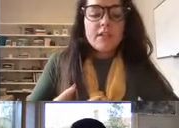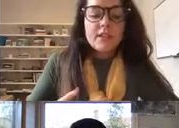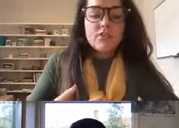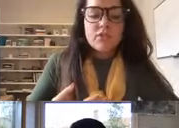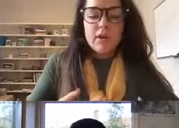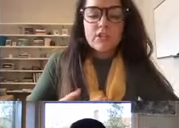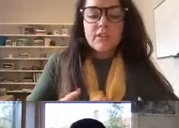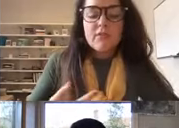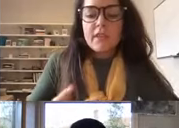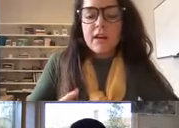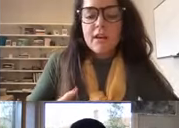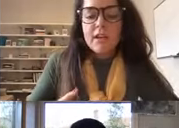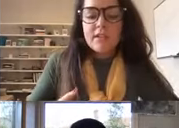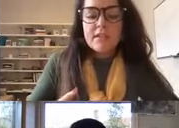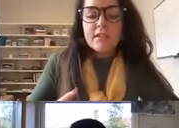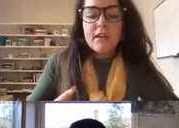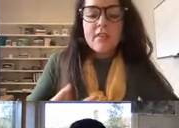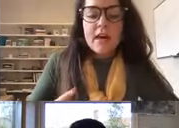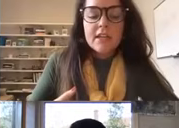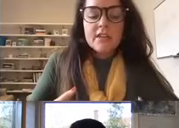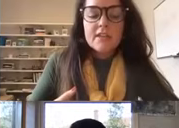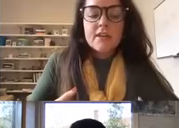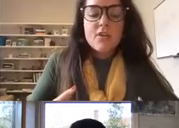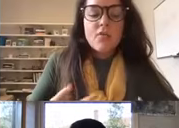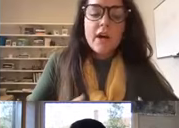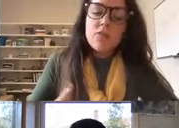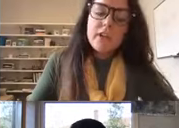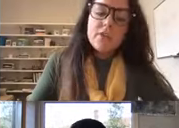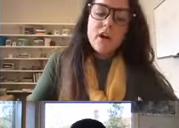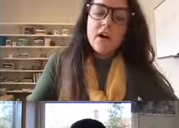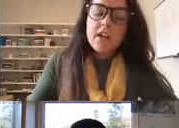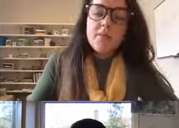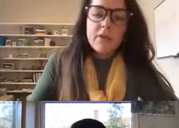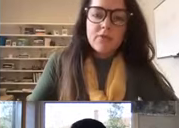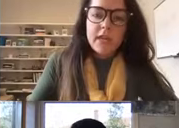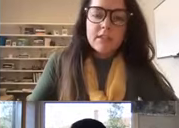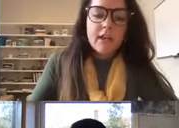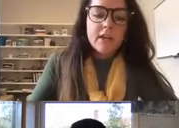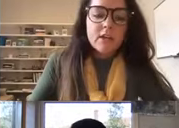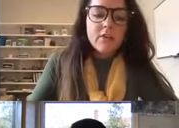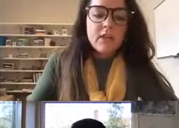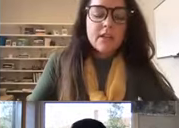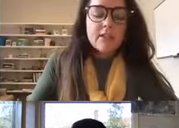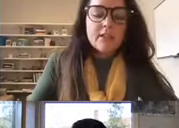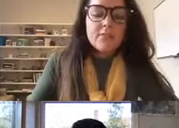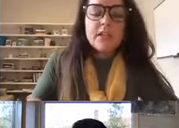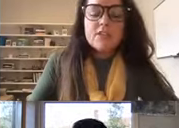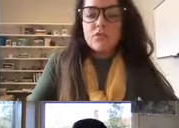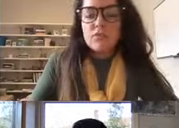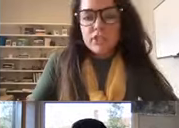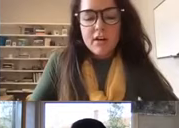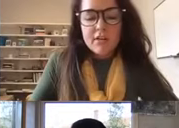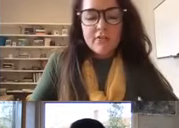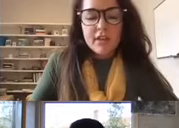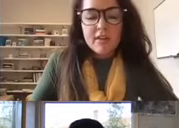one central question for the audience. That is, what were you taught about race and colonialism in